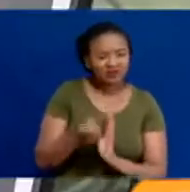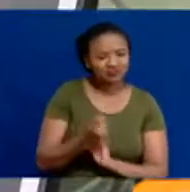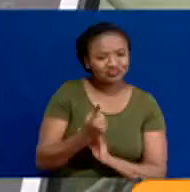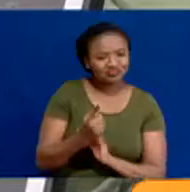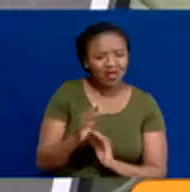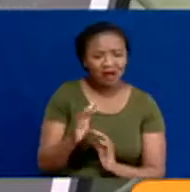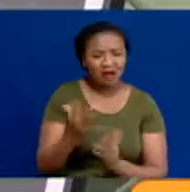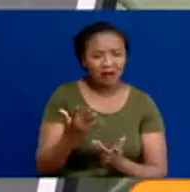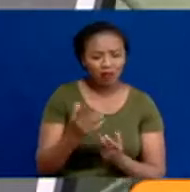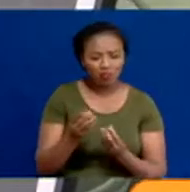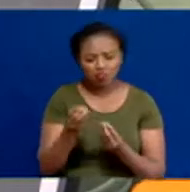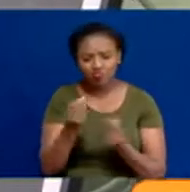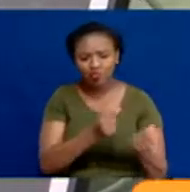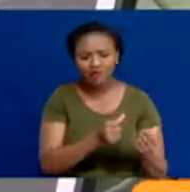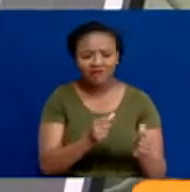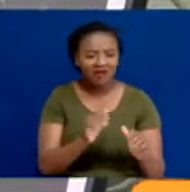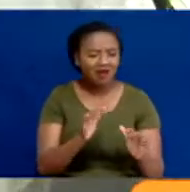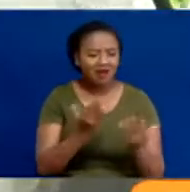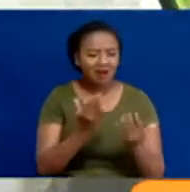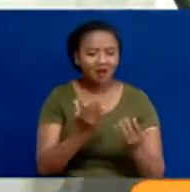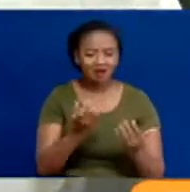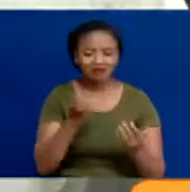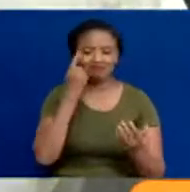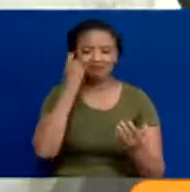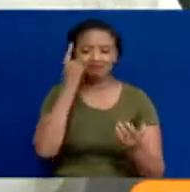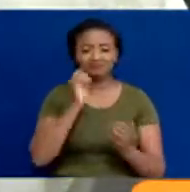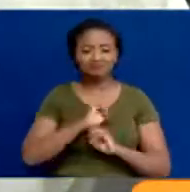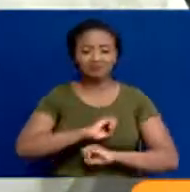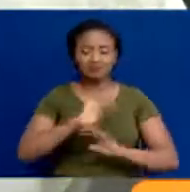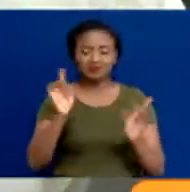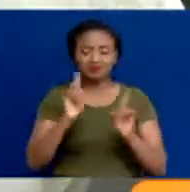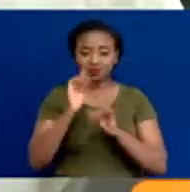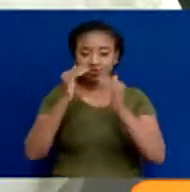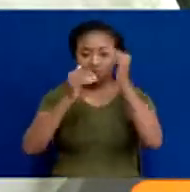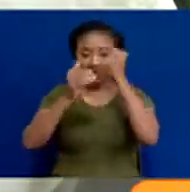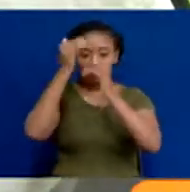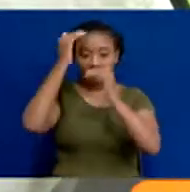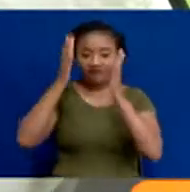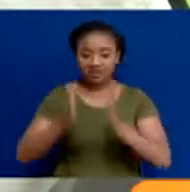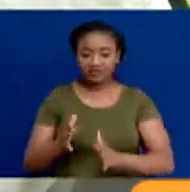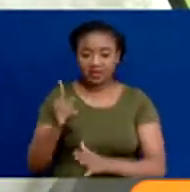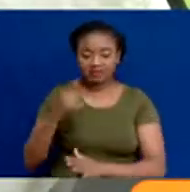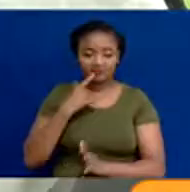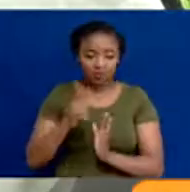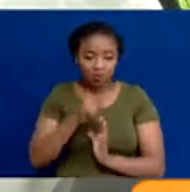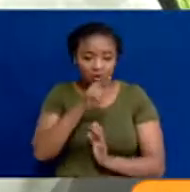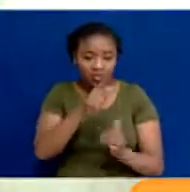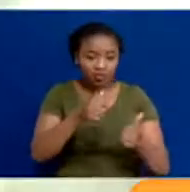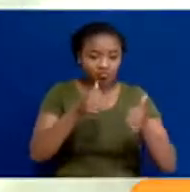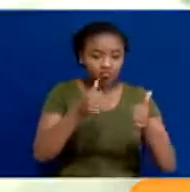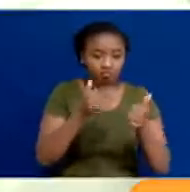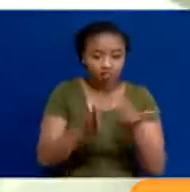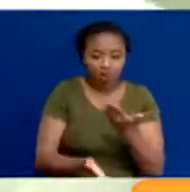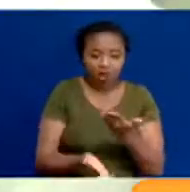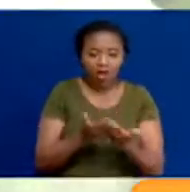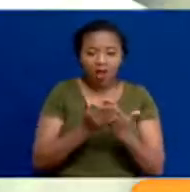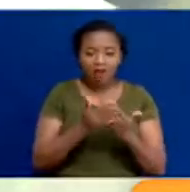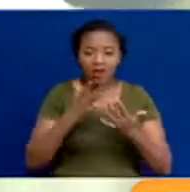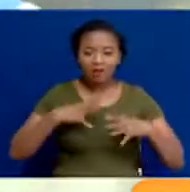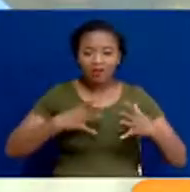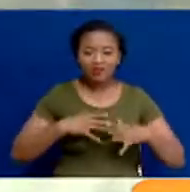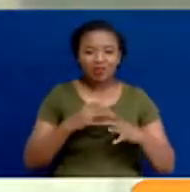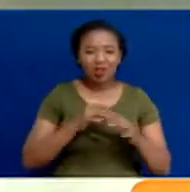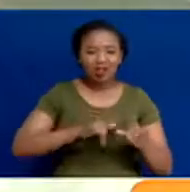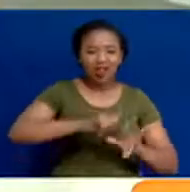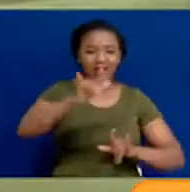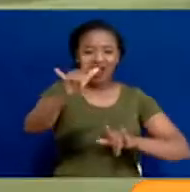them, according to the Institute's Acting Director General, Professor Elijah Songok. This will eventually reduce the burden of patients traveling outside the